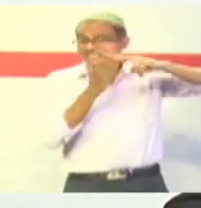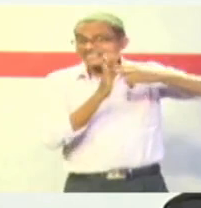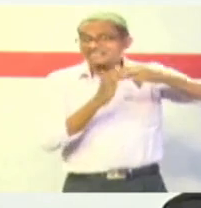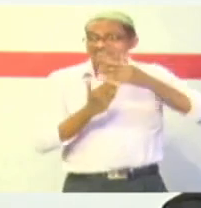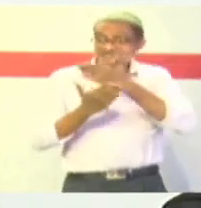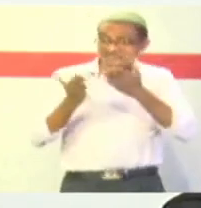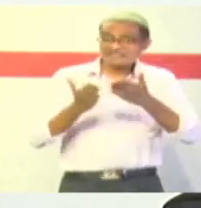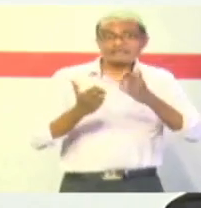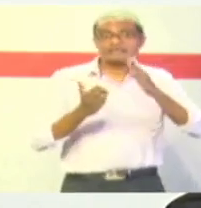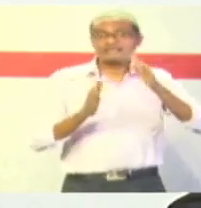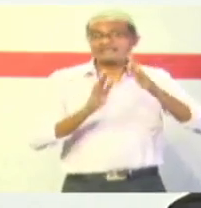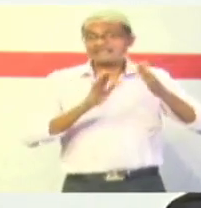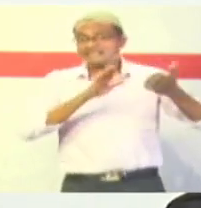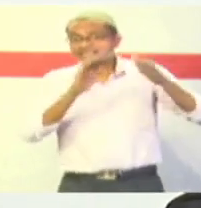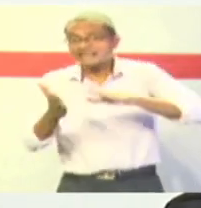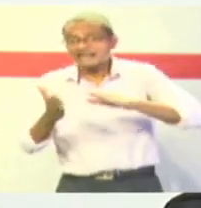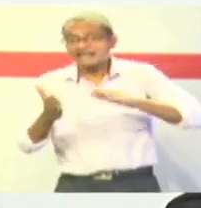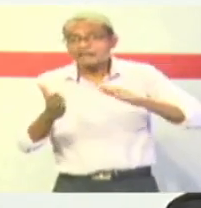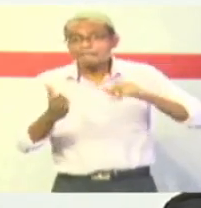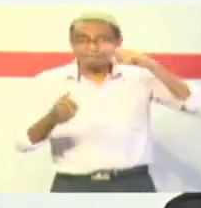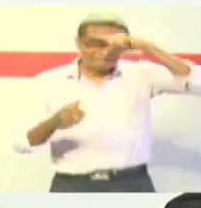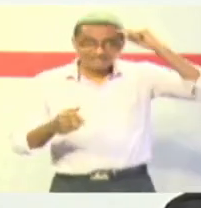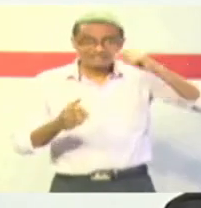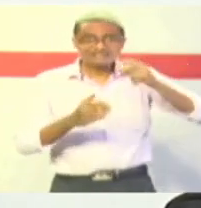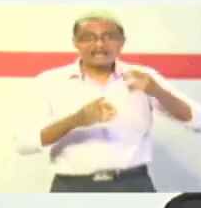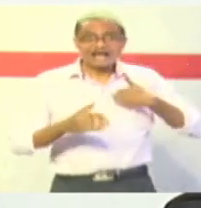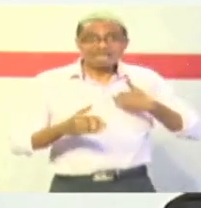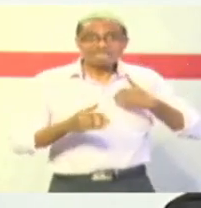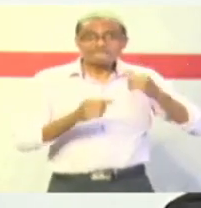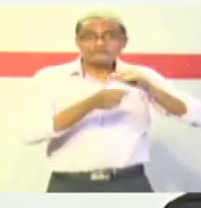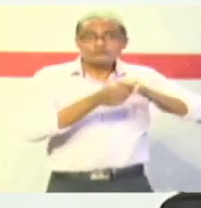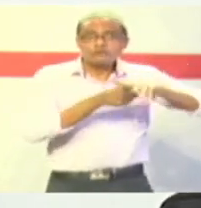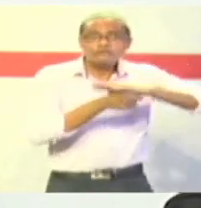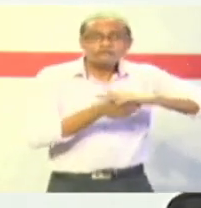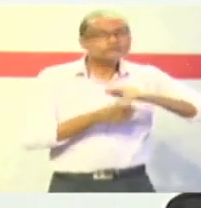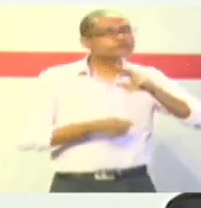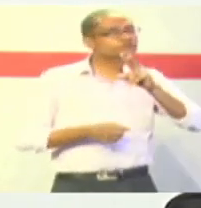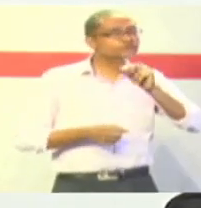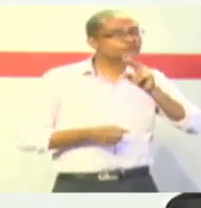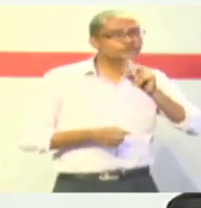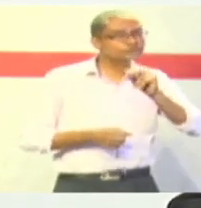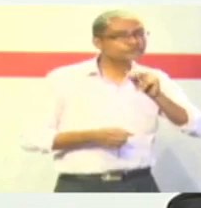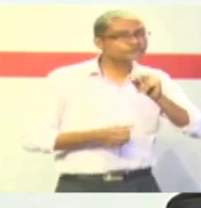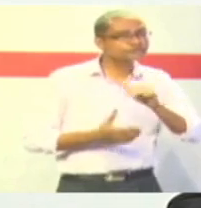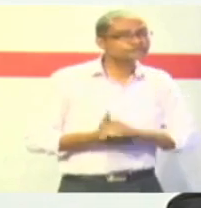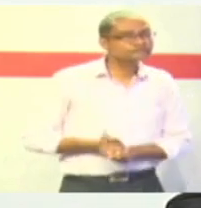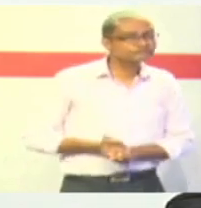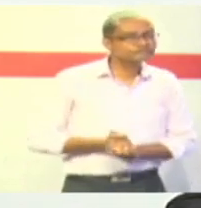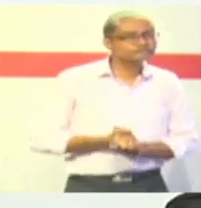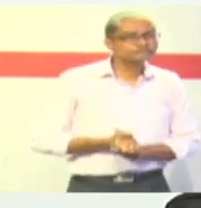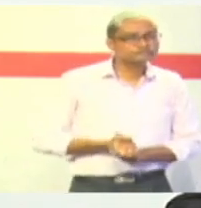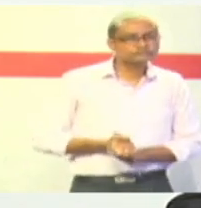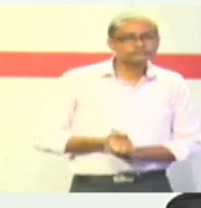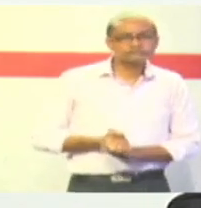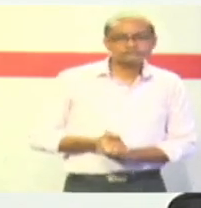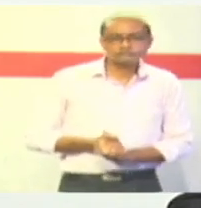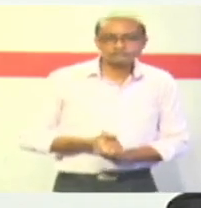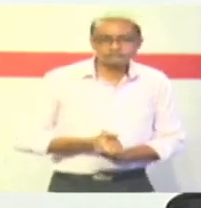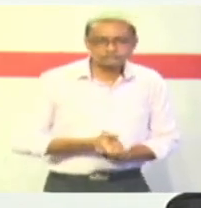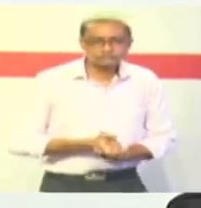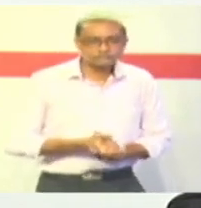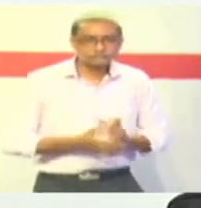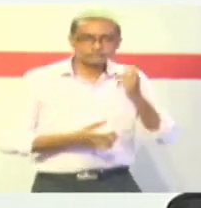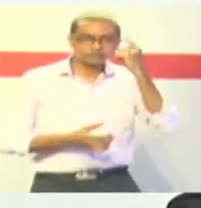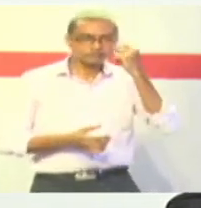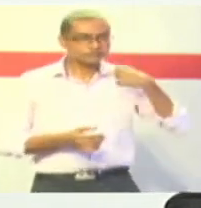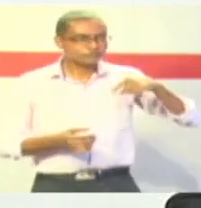COVID. They are considered having COVID, and that has been our national policy for stating in terms of deaths